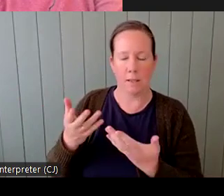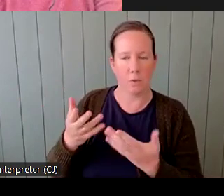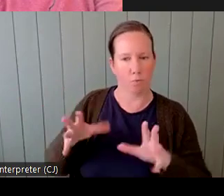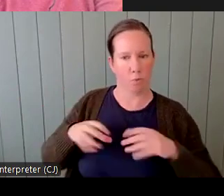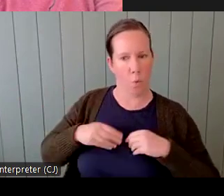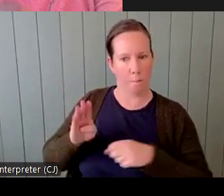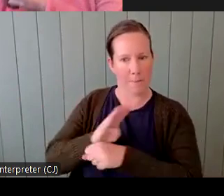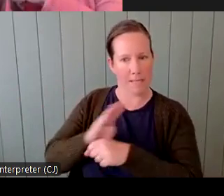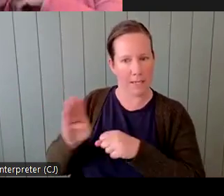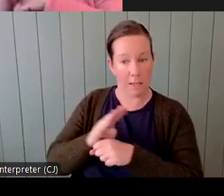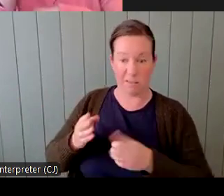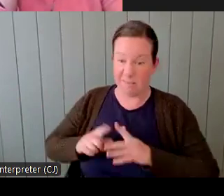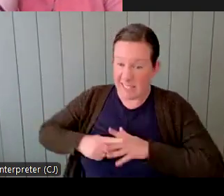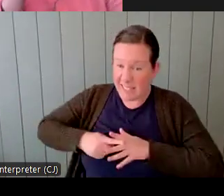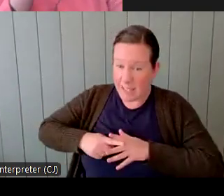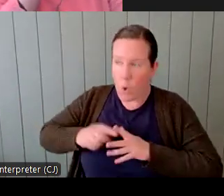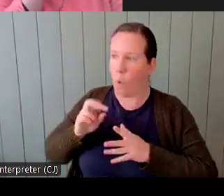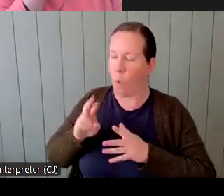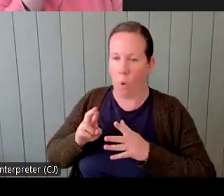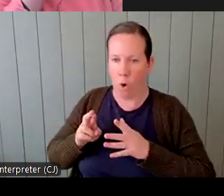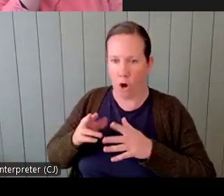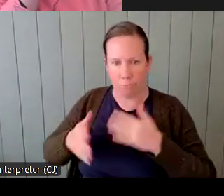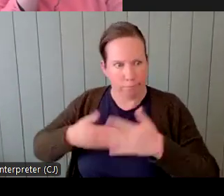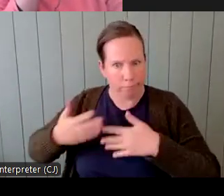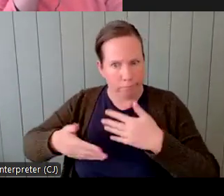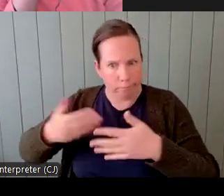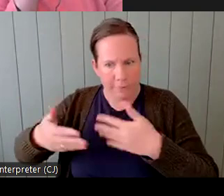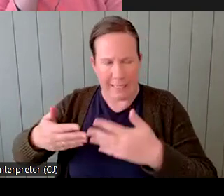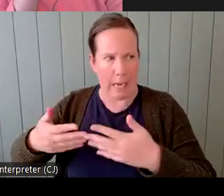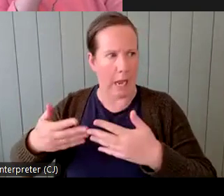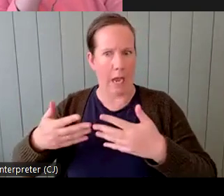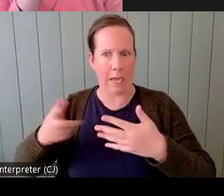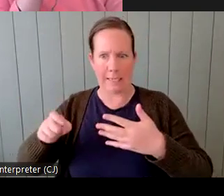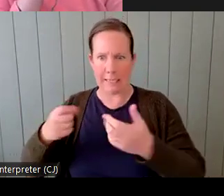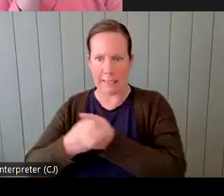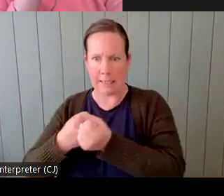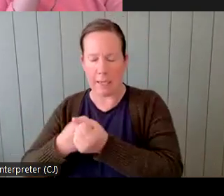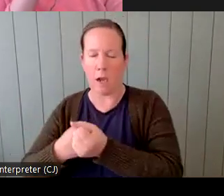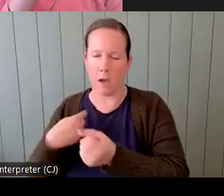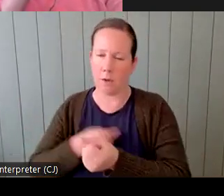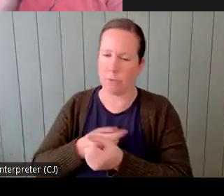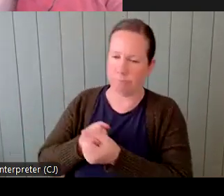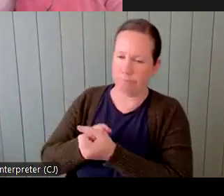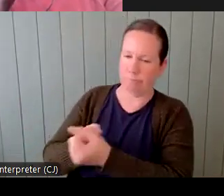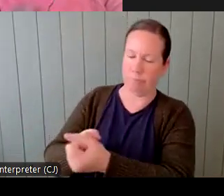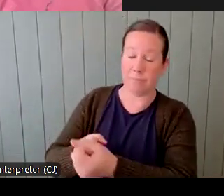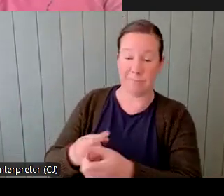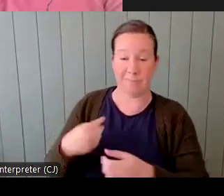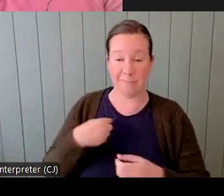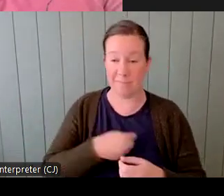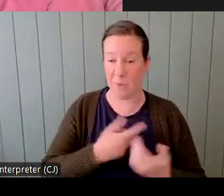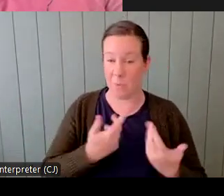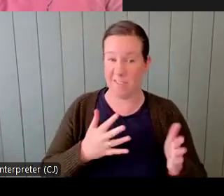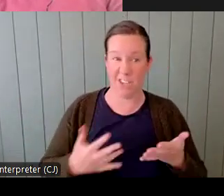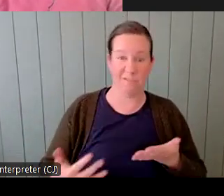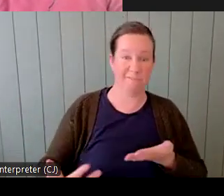And we have so far supported over 600 founders that have collectively raised $70 million in funding,